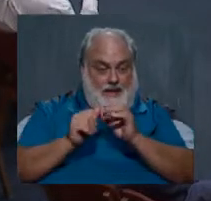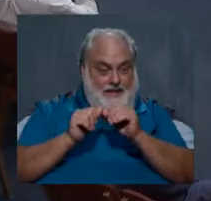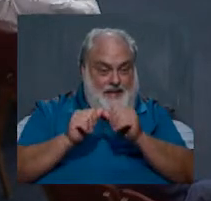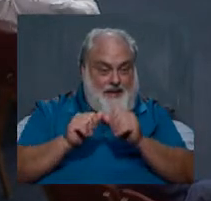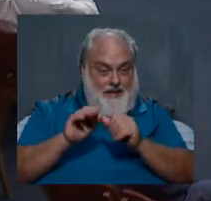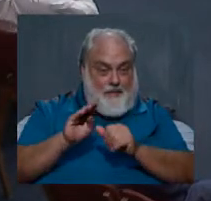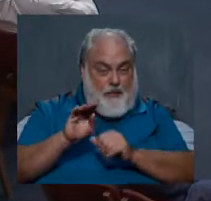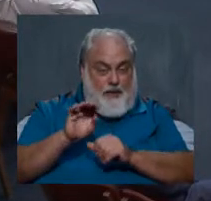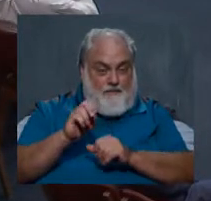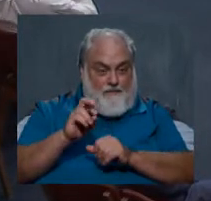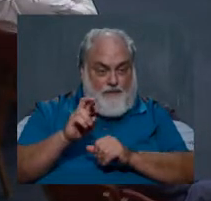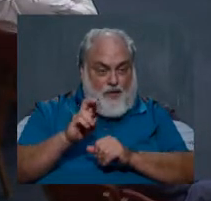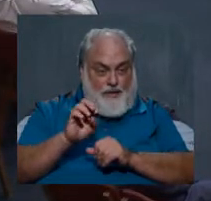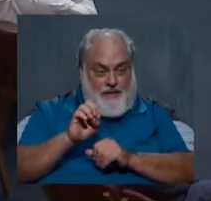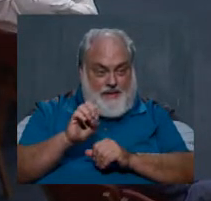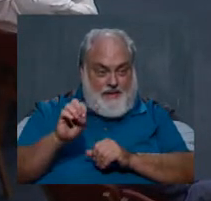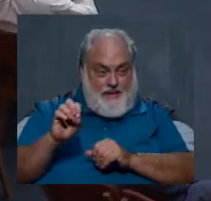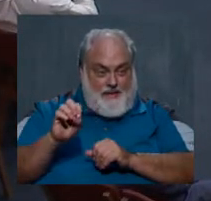buffer to the east.